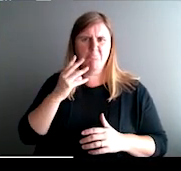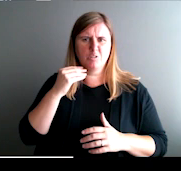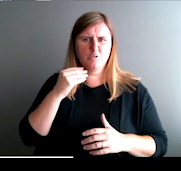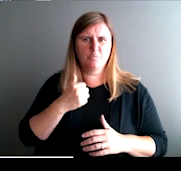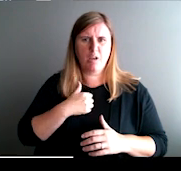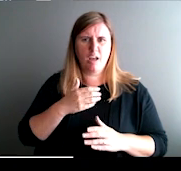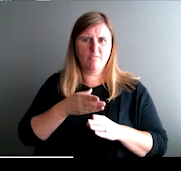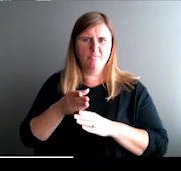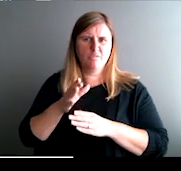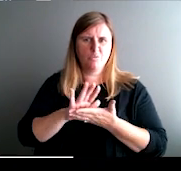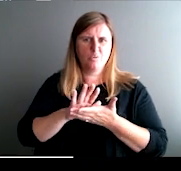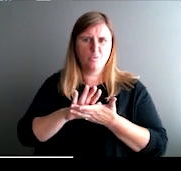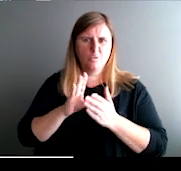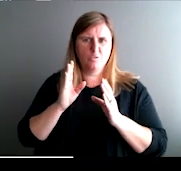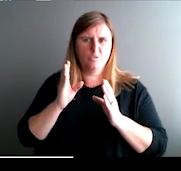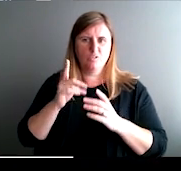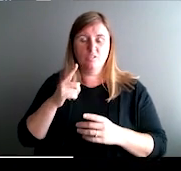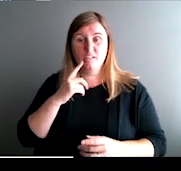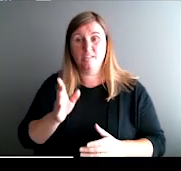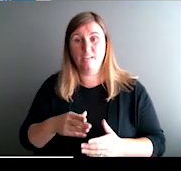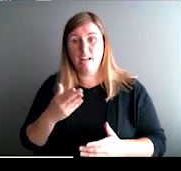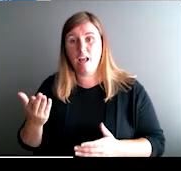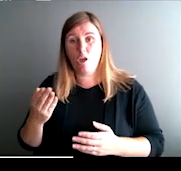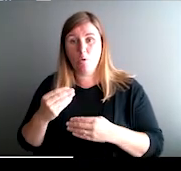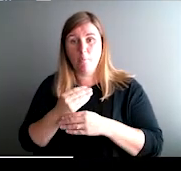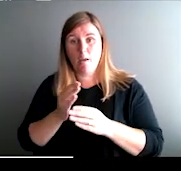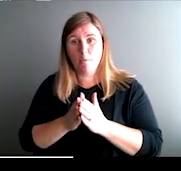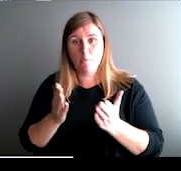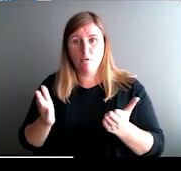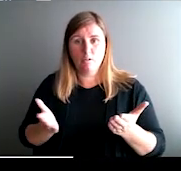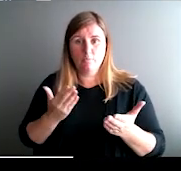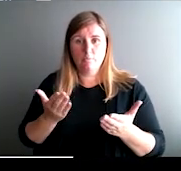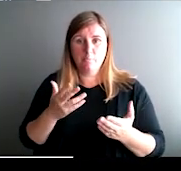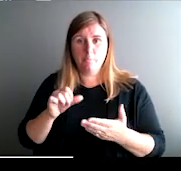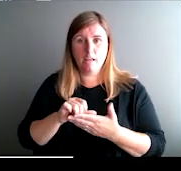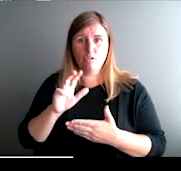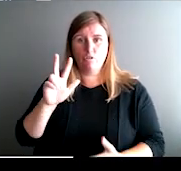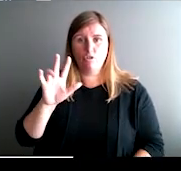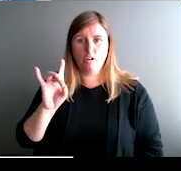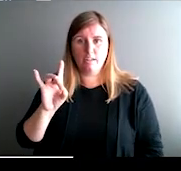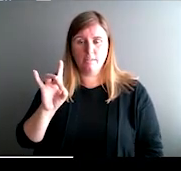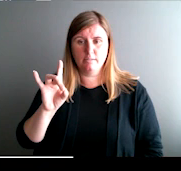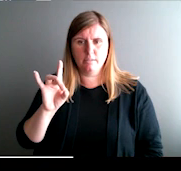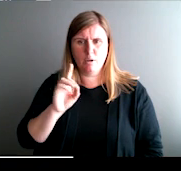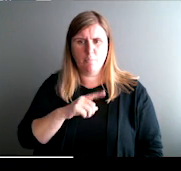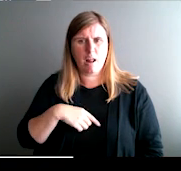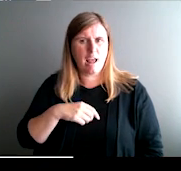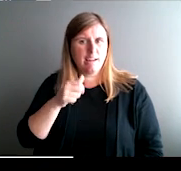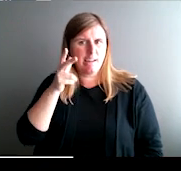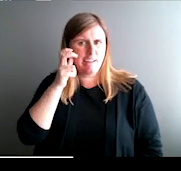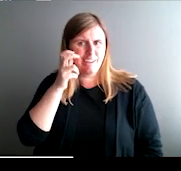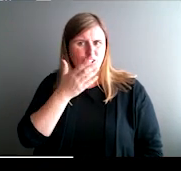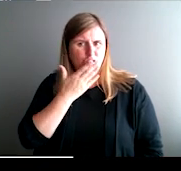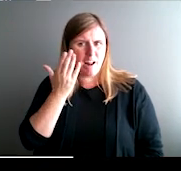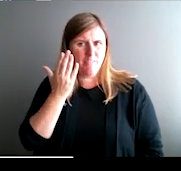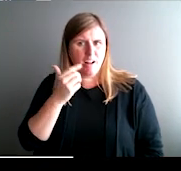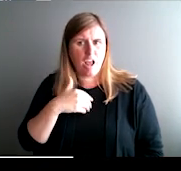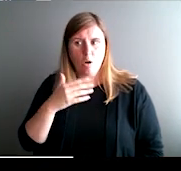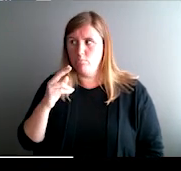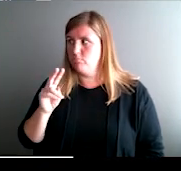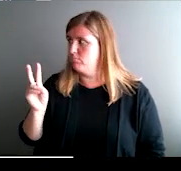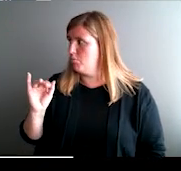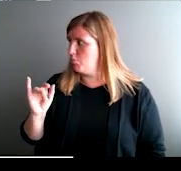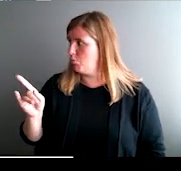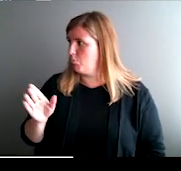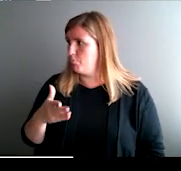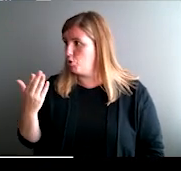school career. And she says, get out your math book, turn to page 38. But I didn't hear any of that. I just noticed, oh, everybody's